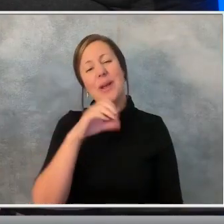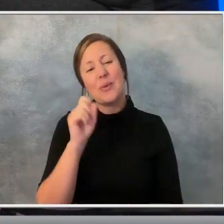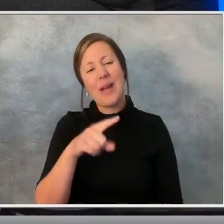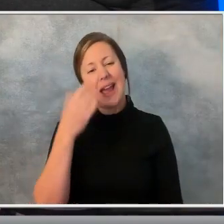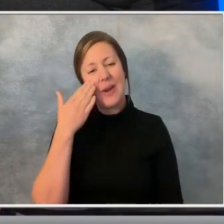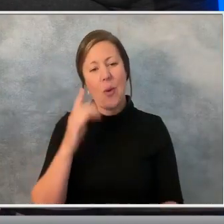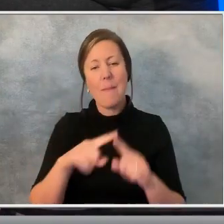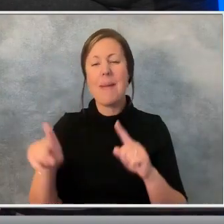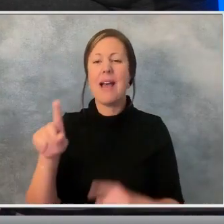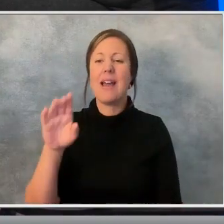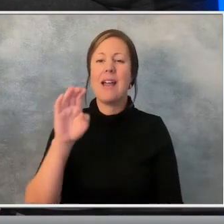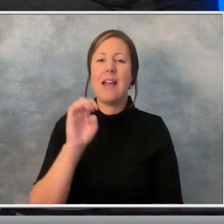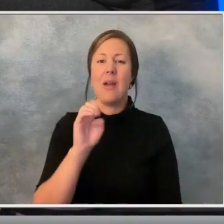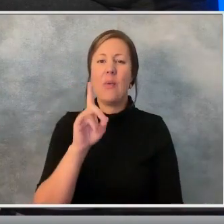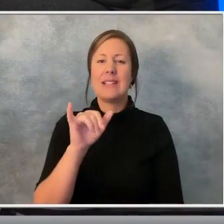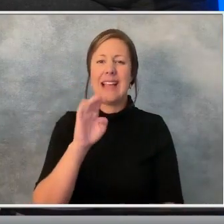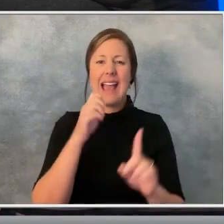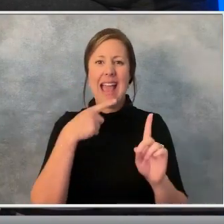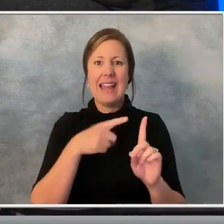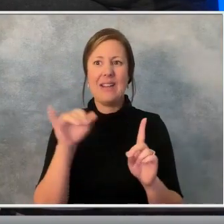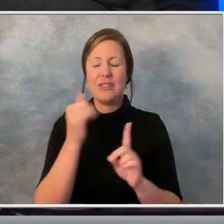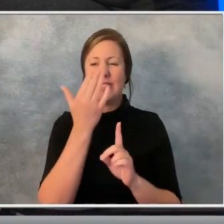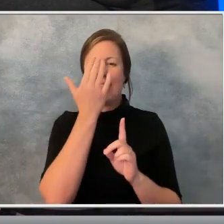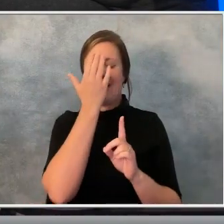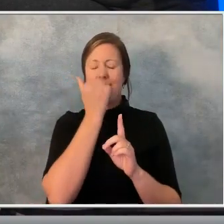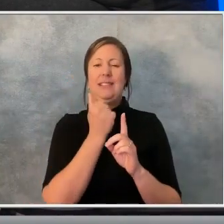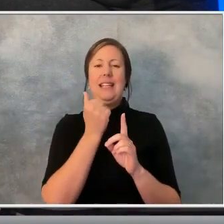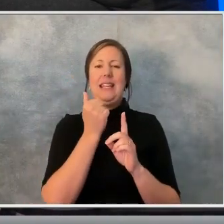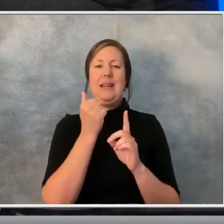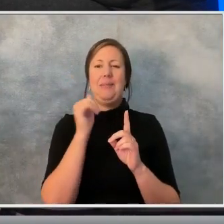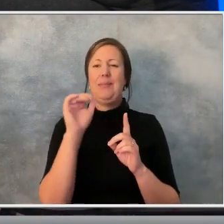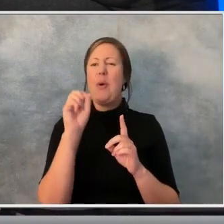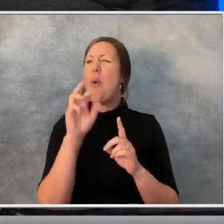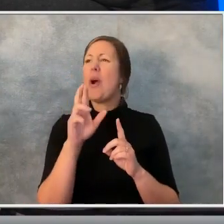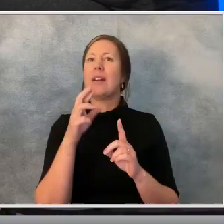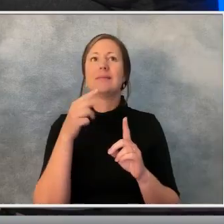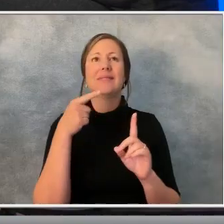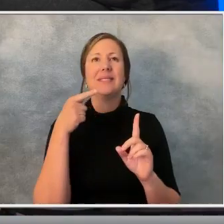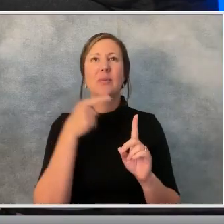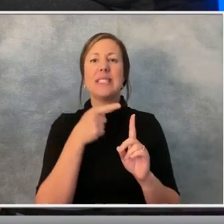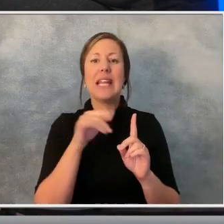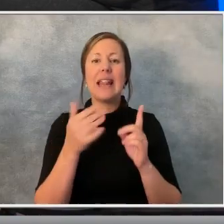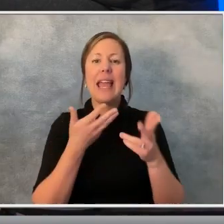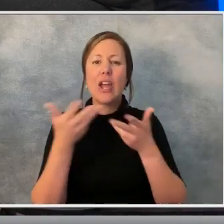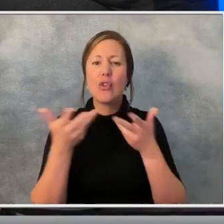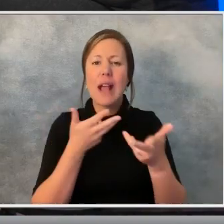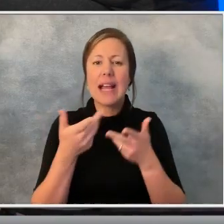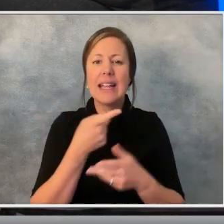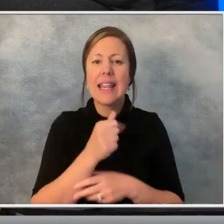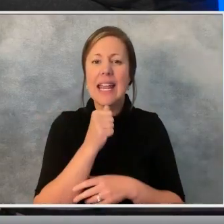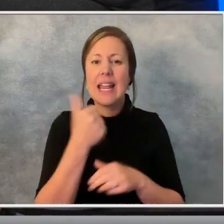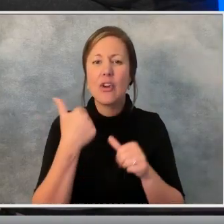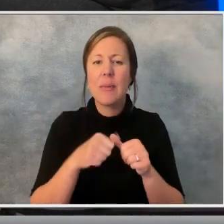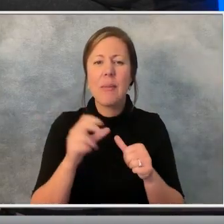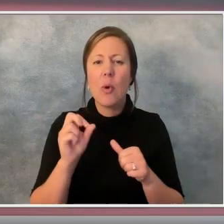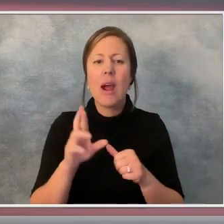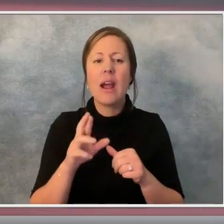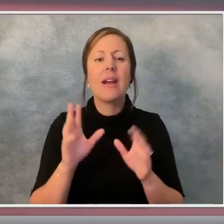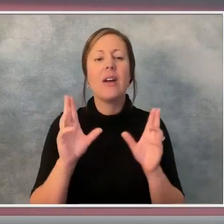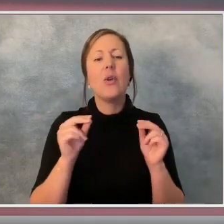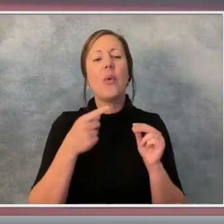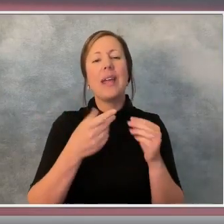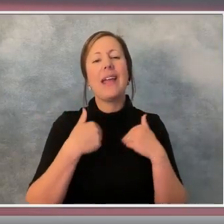then just unconscious all that time, or was he talking and doing things that he just doesn't remember? He had a breathing tube in and Nothing. So he everything. was